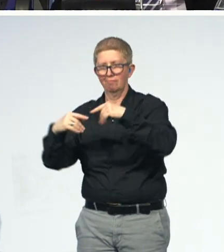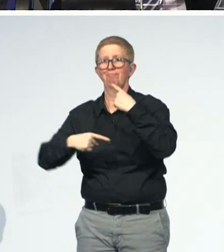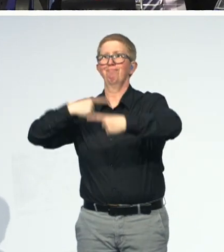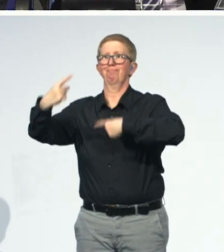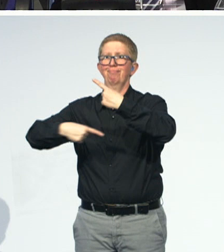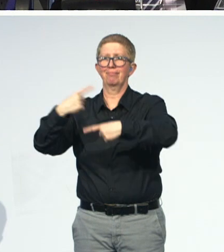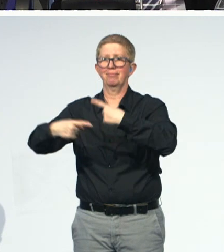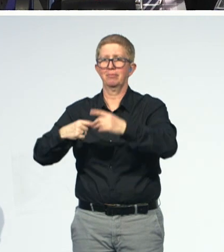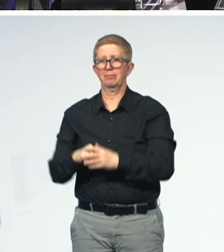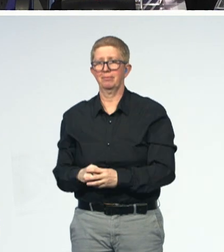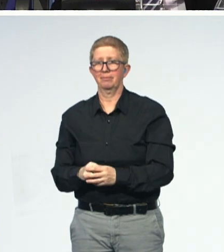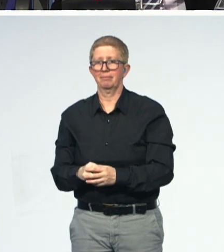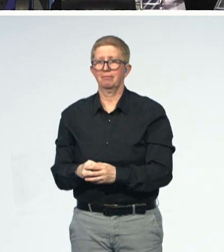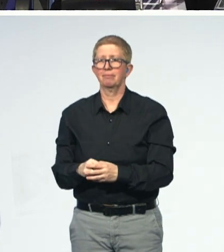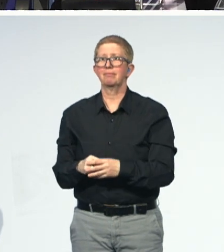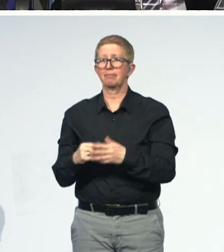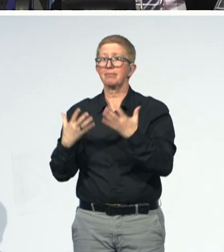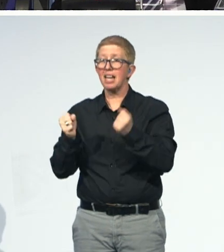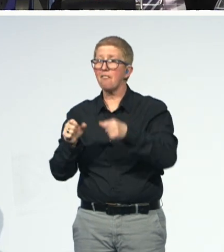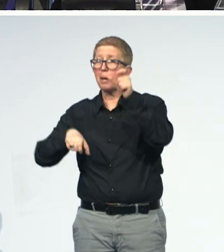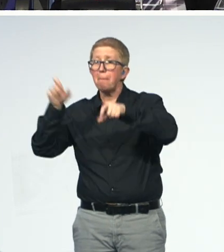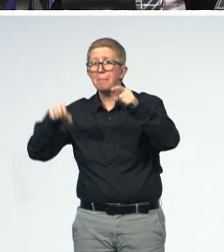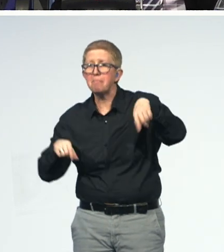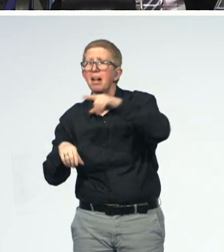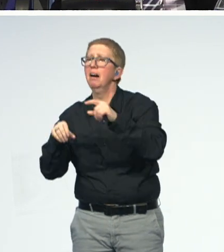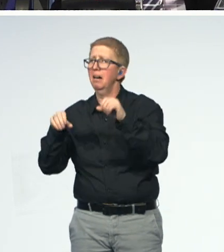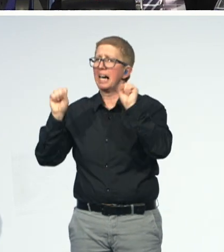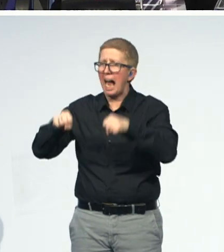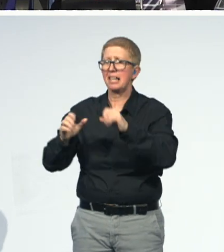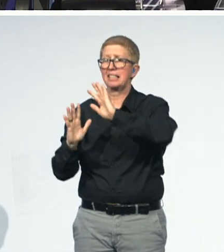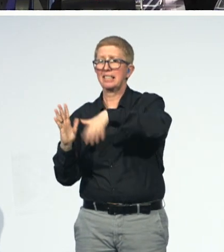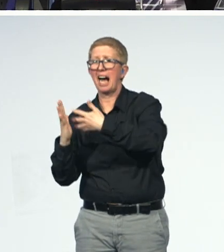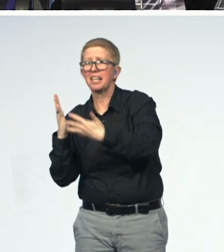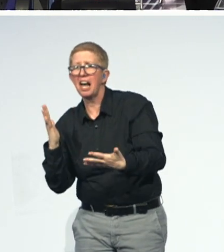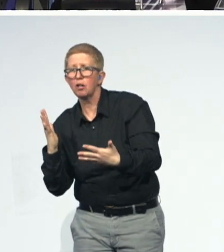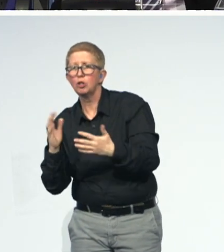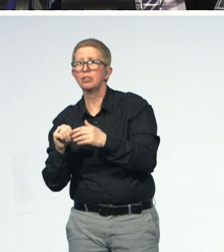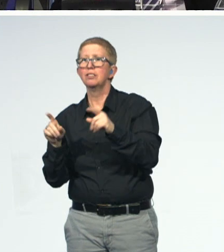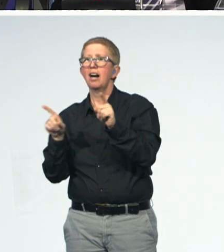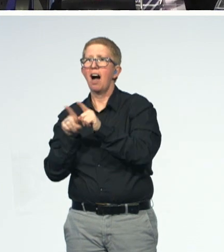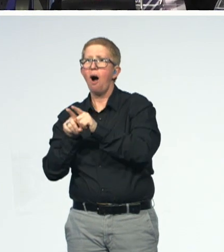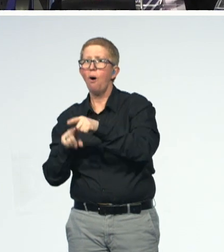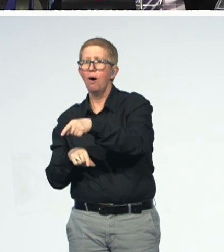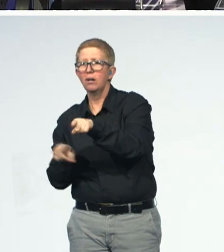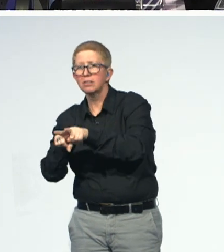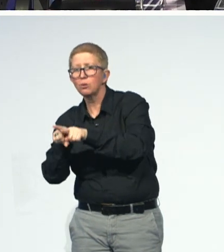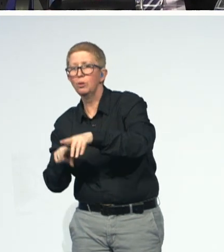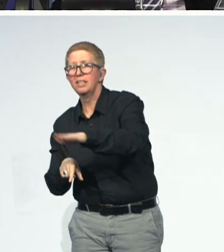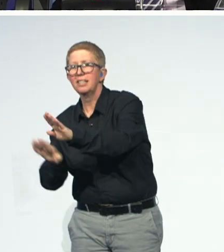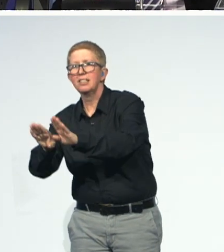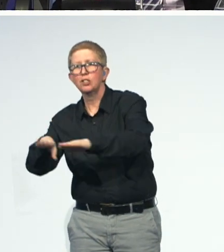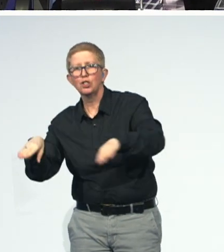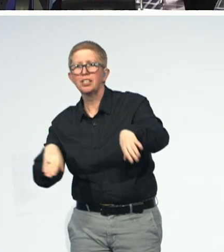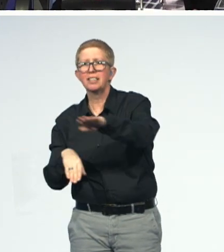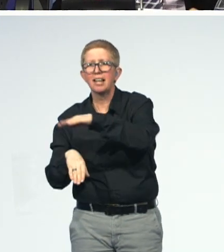deaf culture in school, and they become a role model for deaf students and hearing students, and they demonstrate how deaf